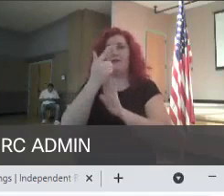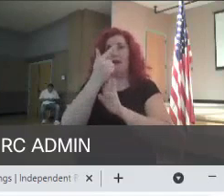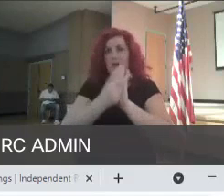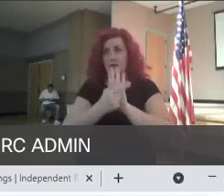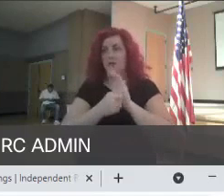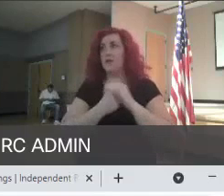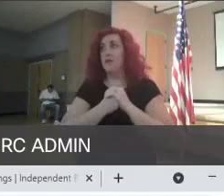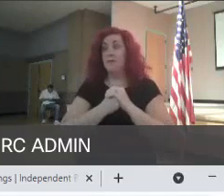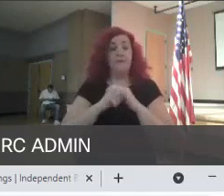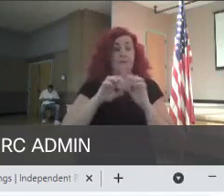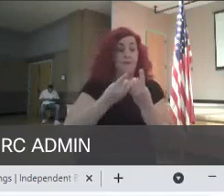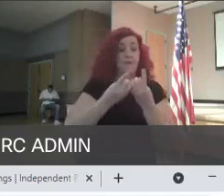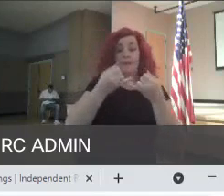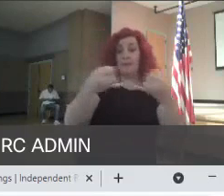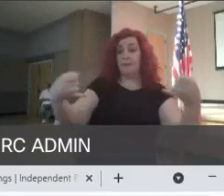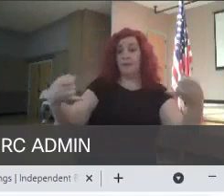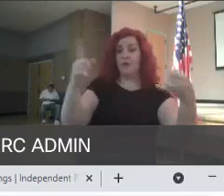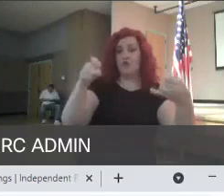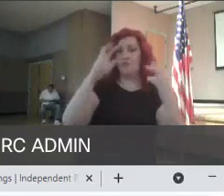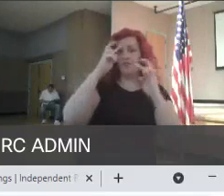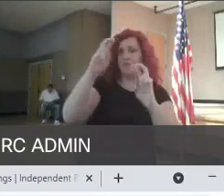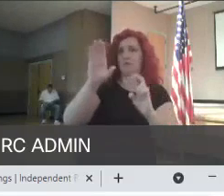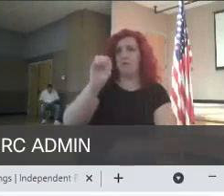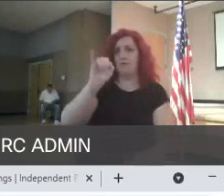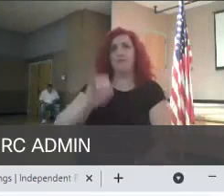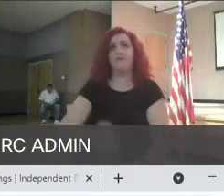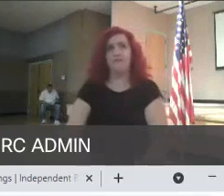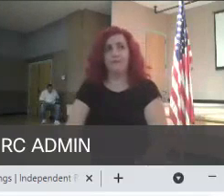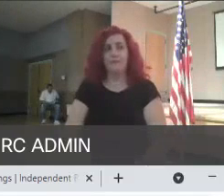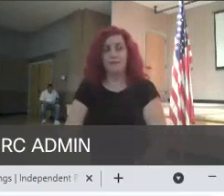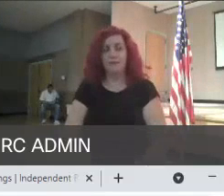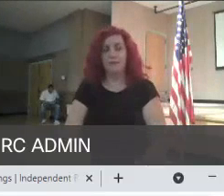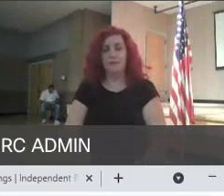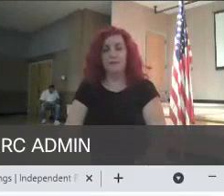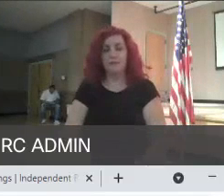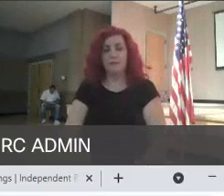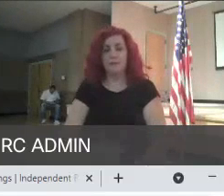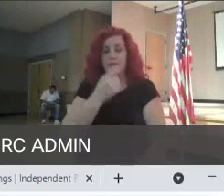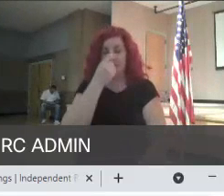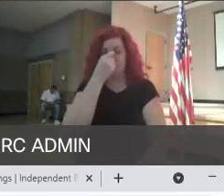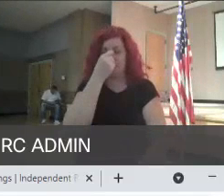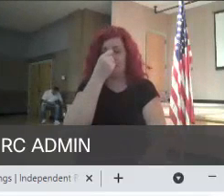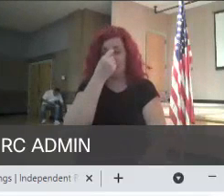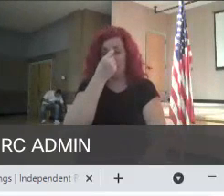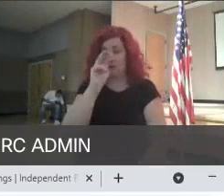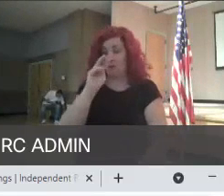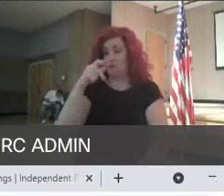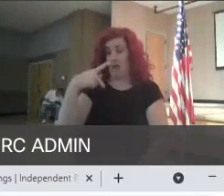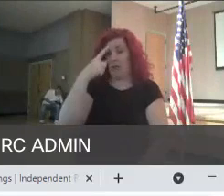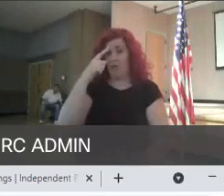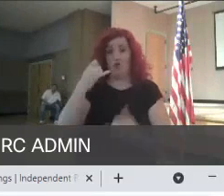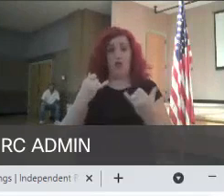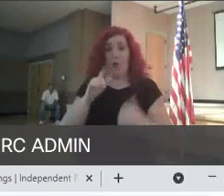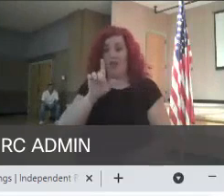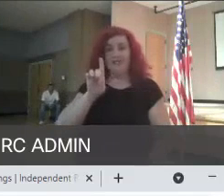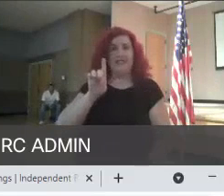and district boundaries shall respect communities of interest. The adopted map for legislative district is a concern